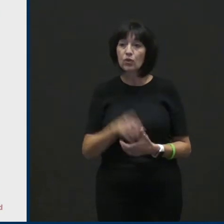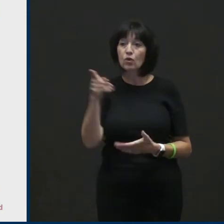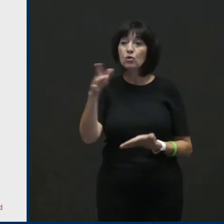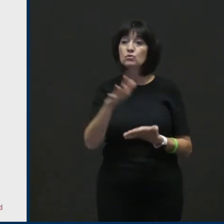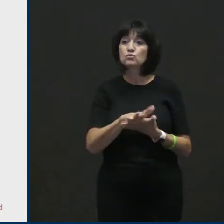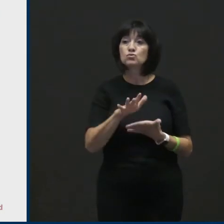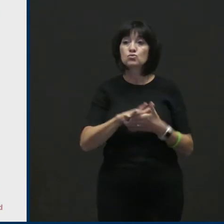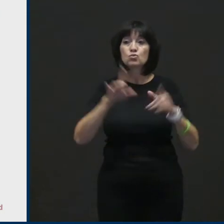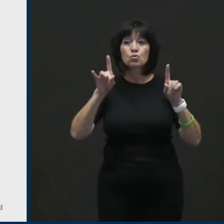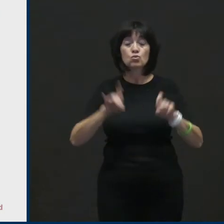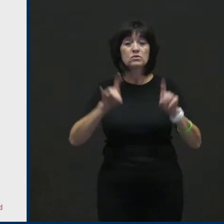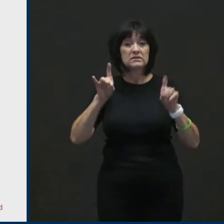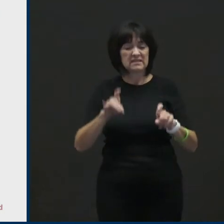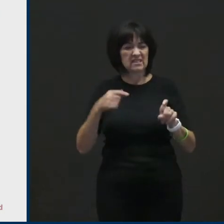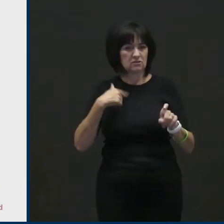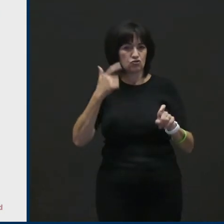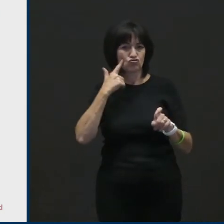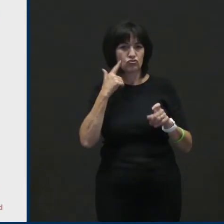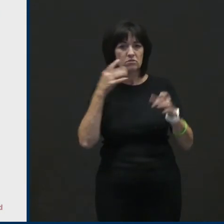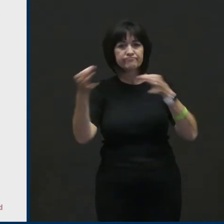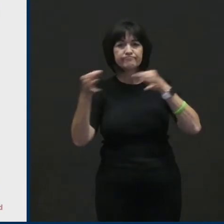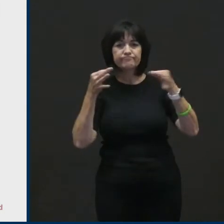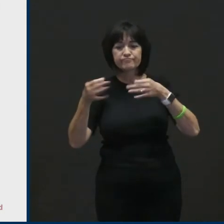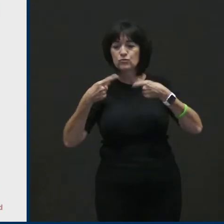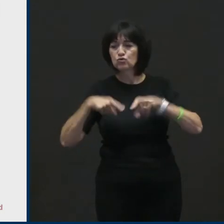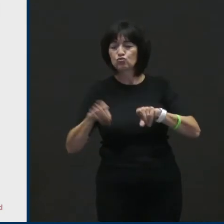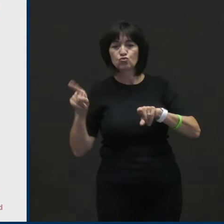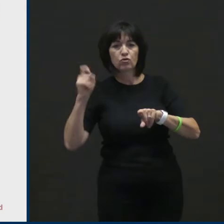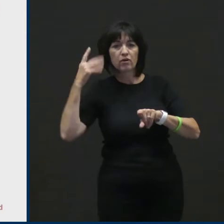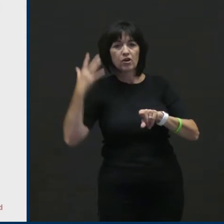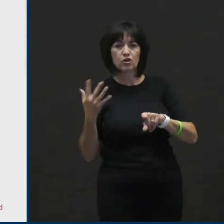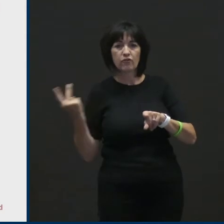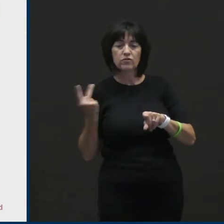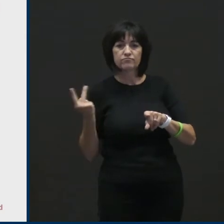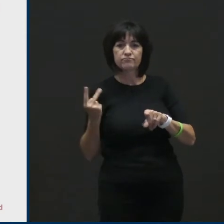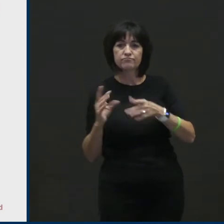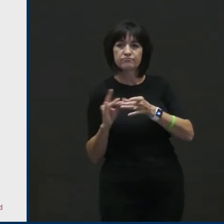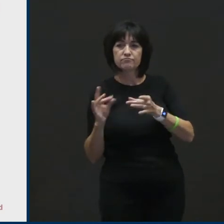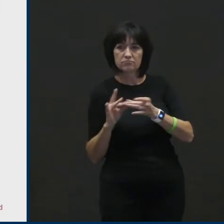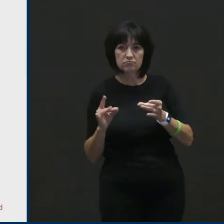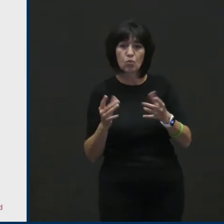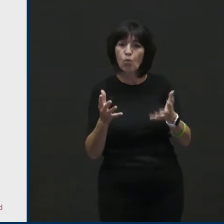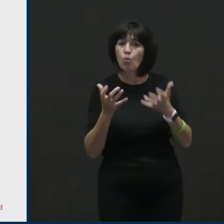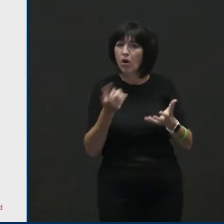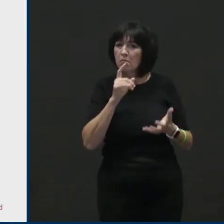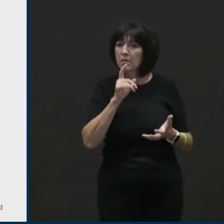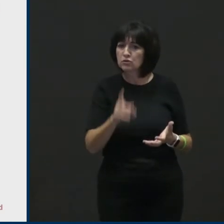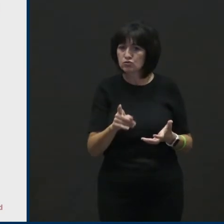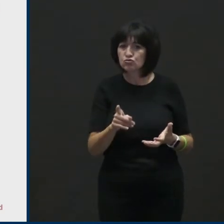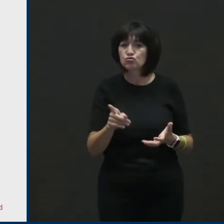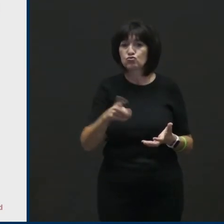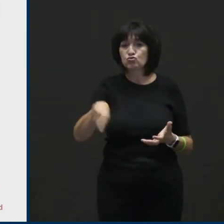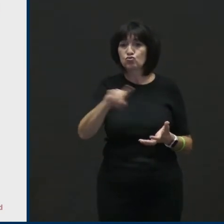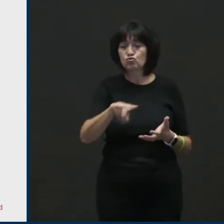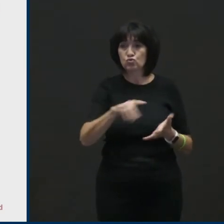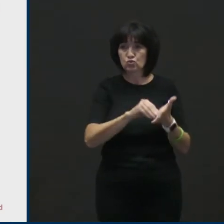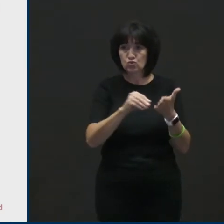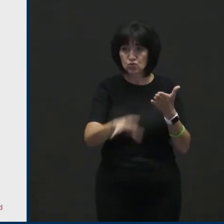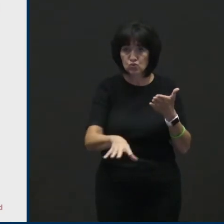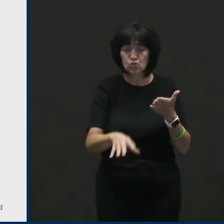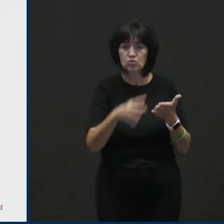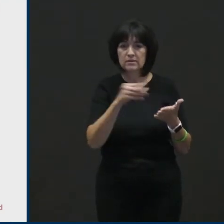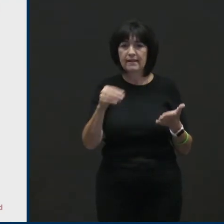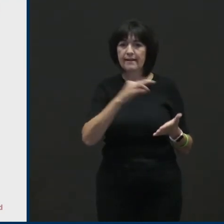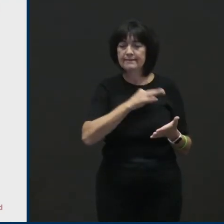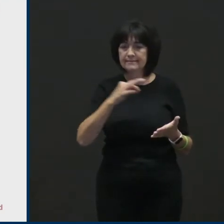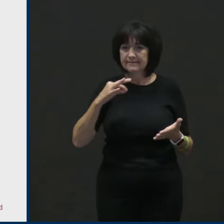governor. We want to make sure that we have the ability to test students that show up to get tested, as well as all the faculty